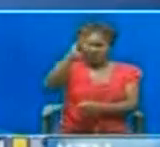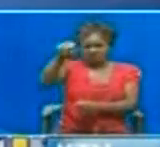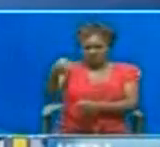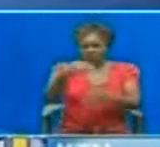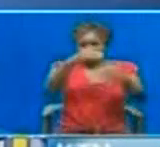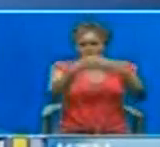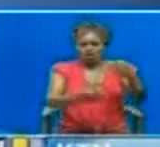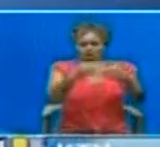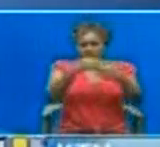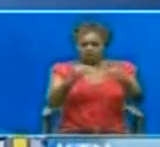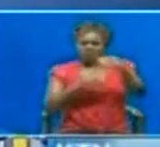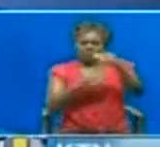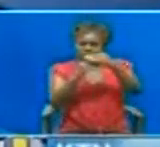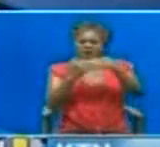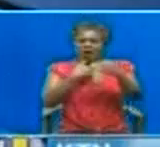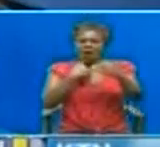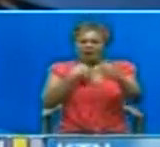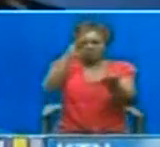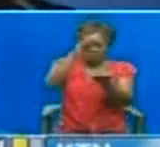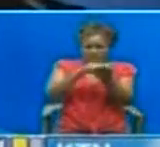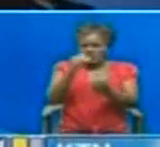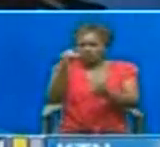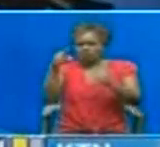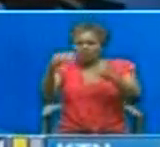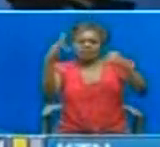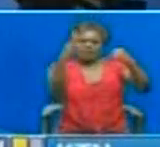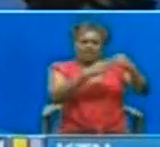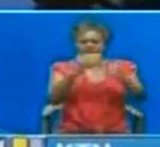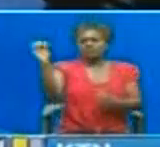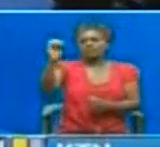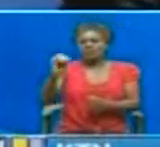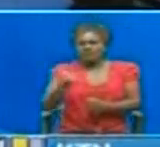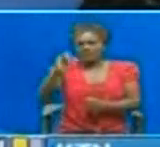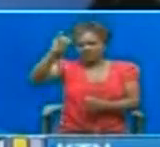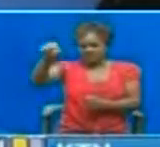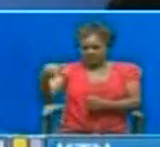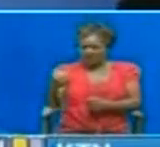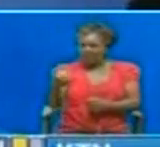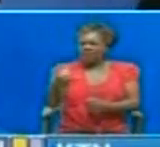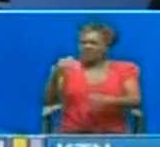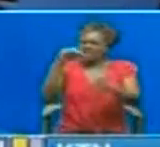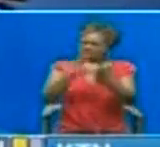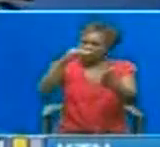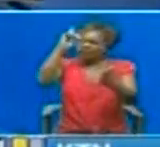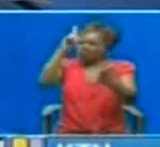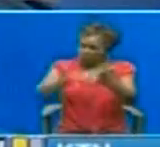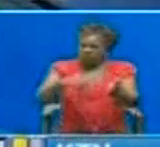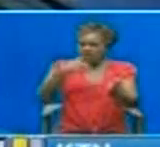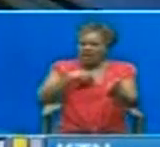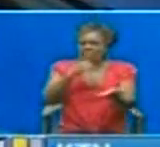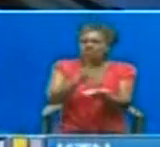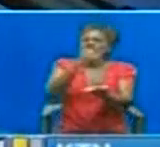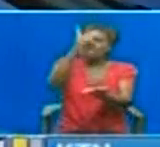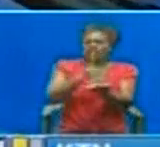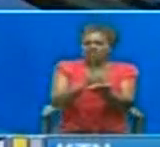dollar supply remains limited, having already dropped to 0.8% in January. So just what effect does this have on the